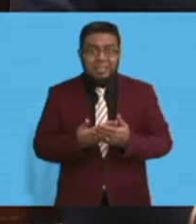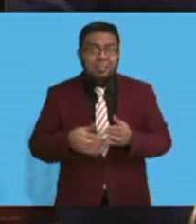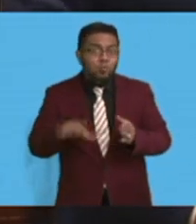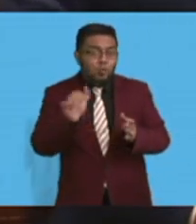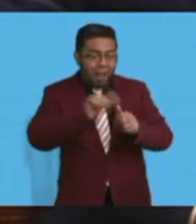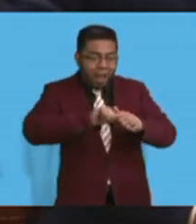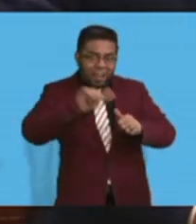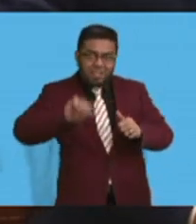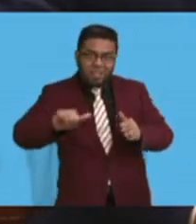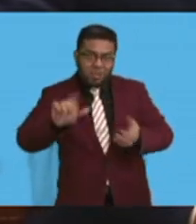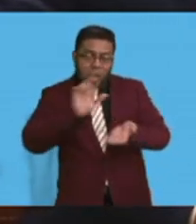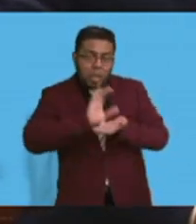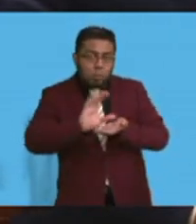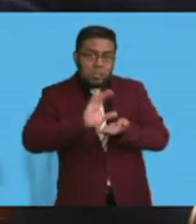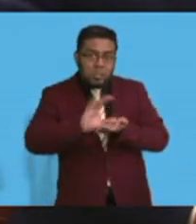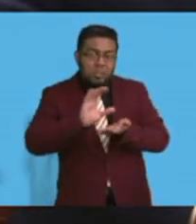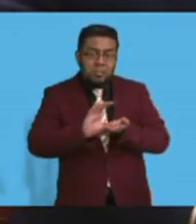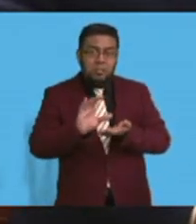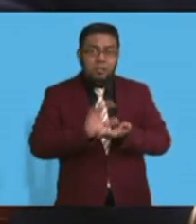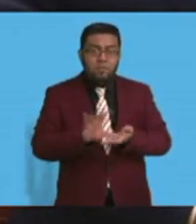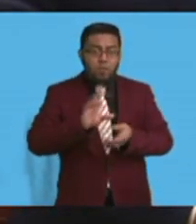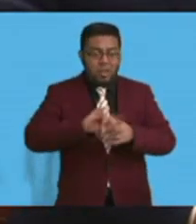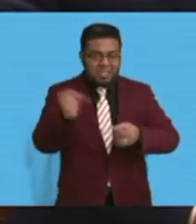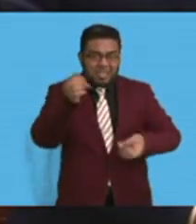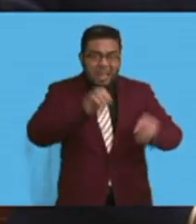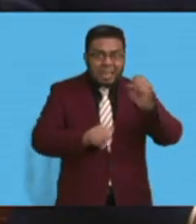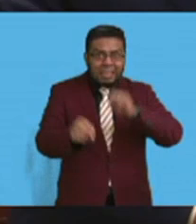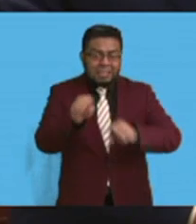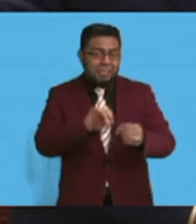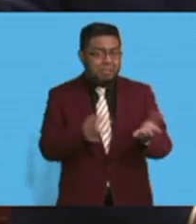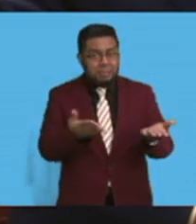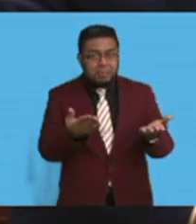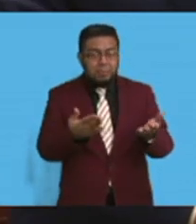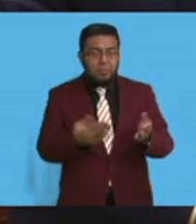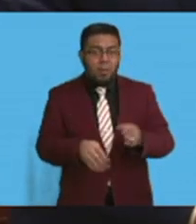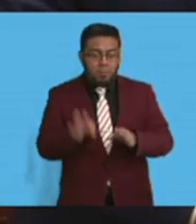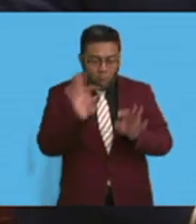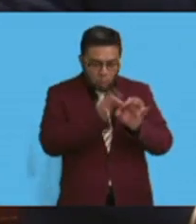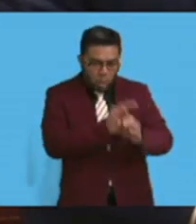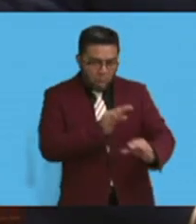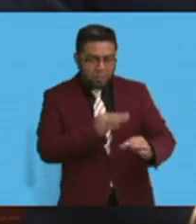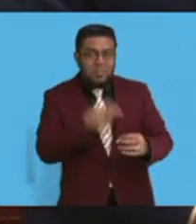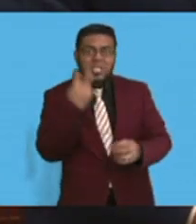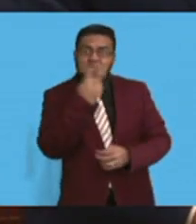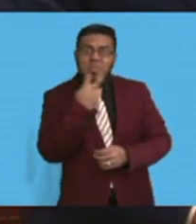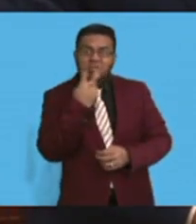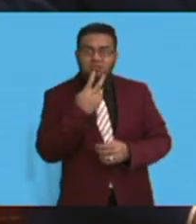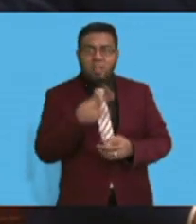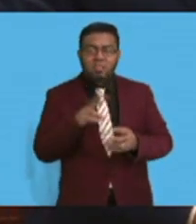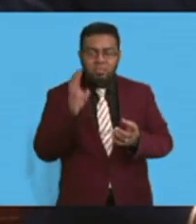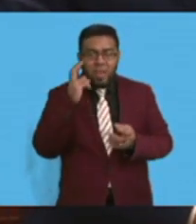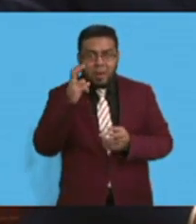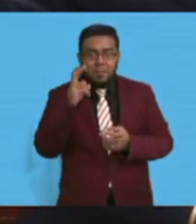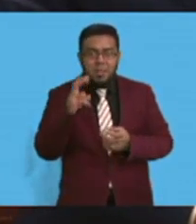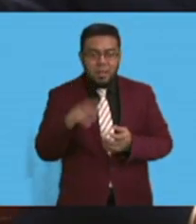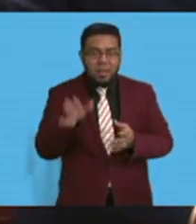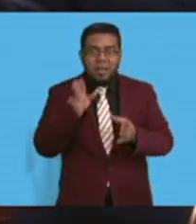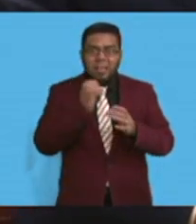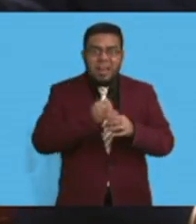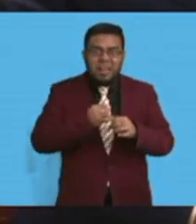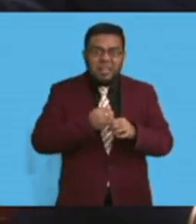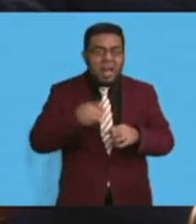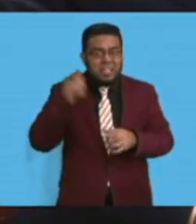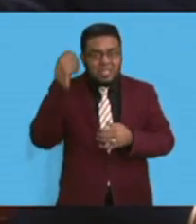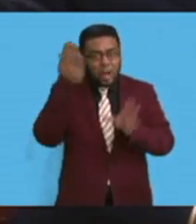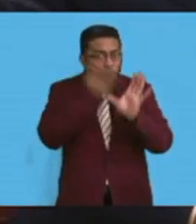architecture, counseling, forensic science, genetic science, molecular biology, speech therapy, clinical psychology,